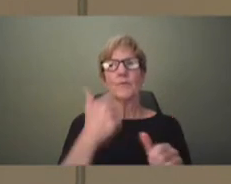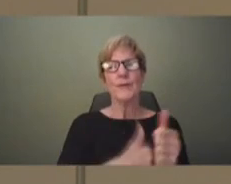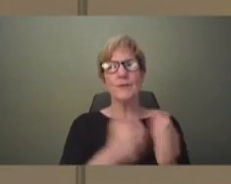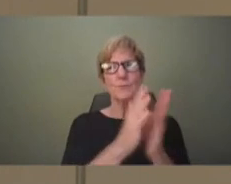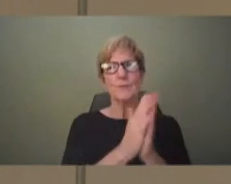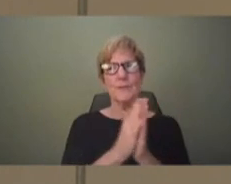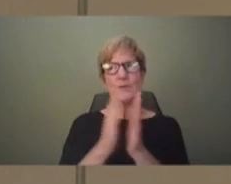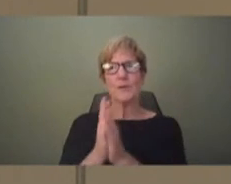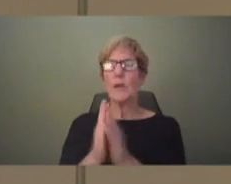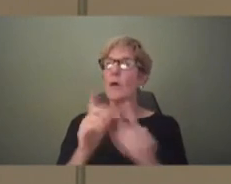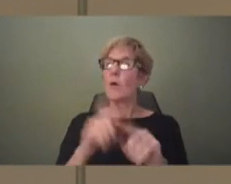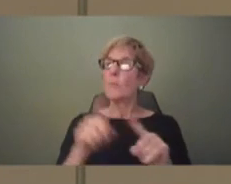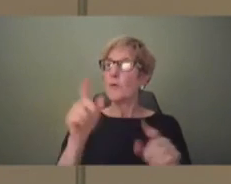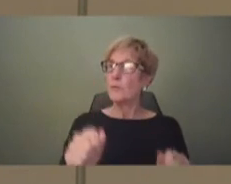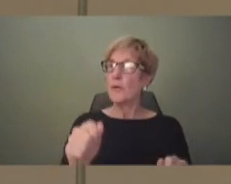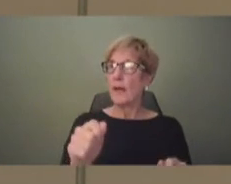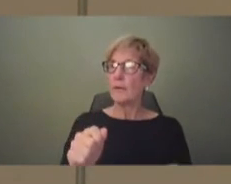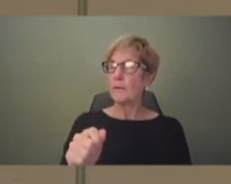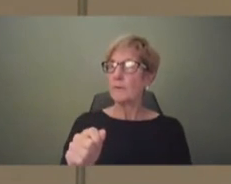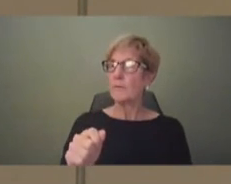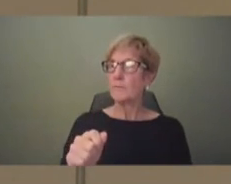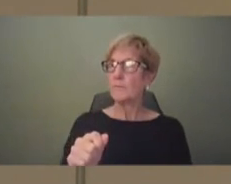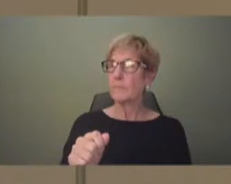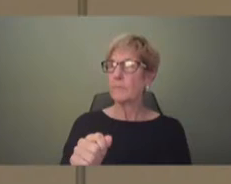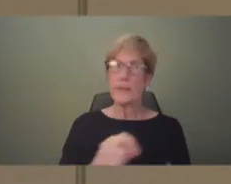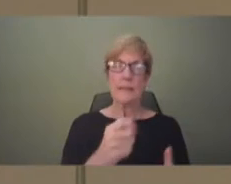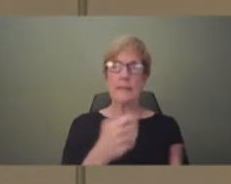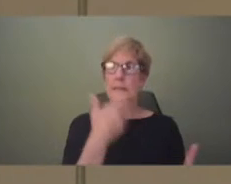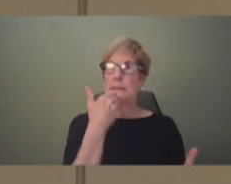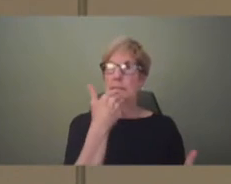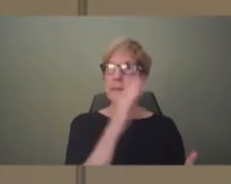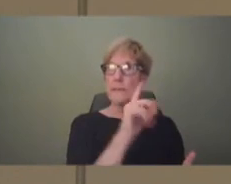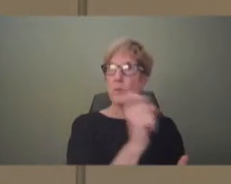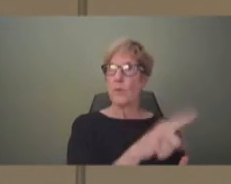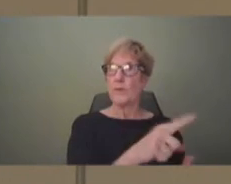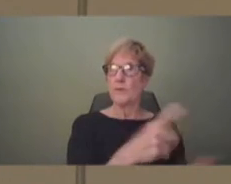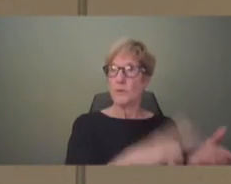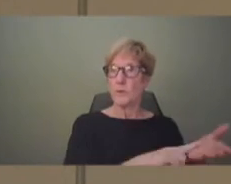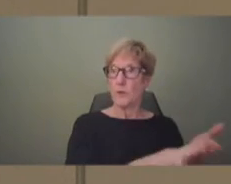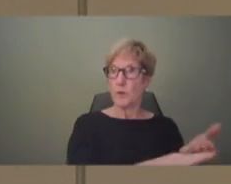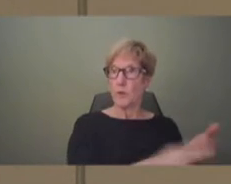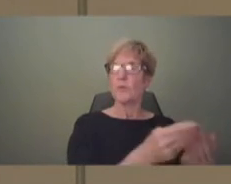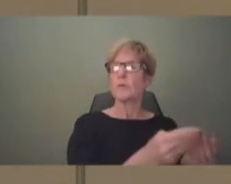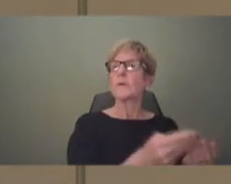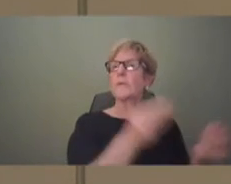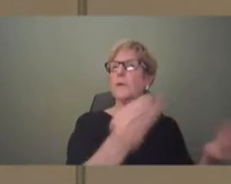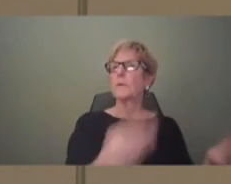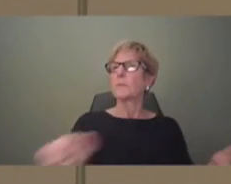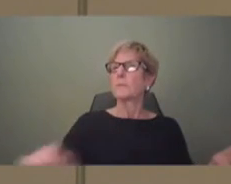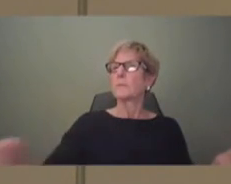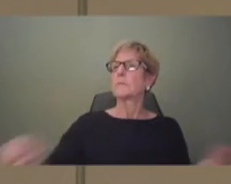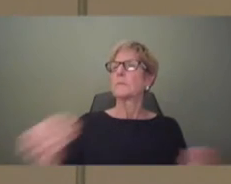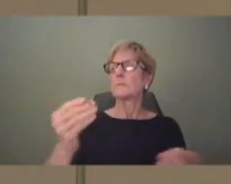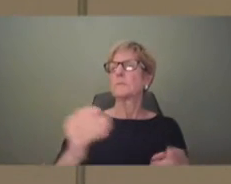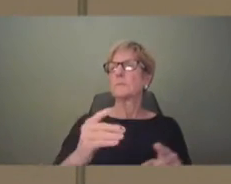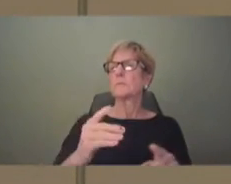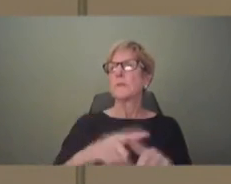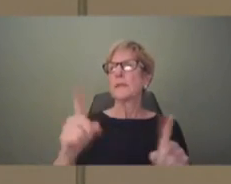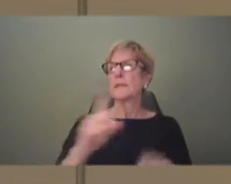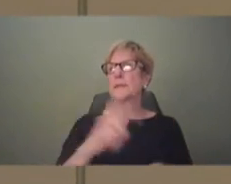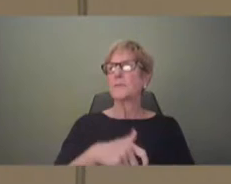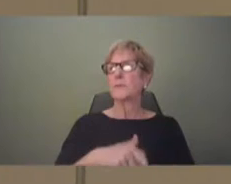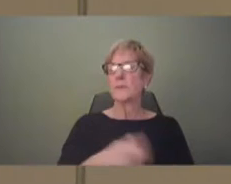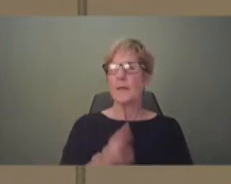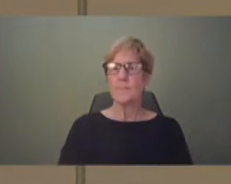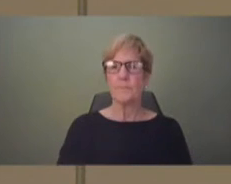but you can certainly um send questions into the clerk and those can get to um the council at a different time I